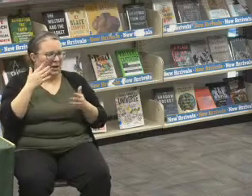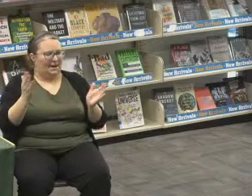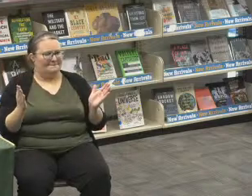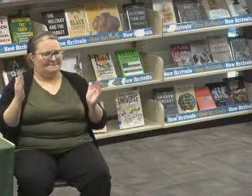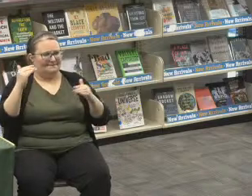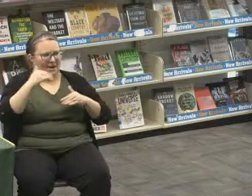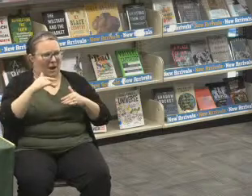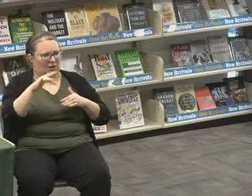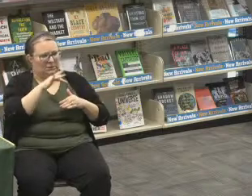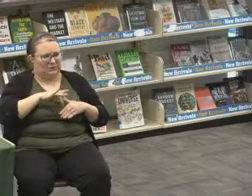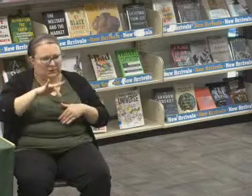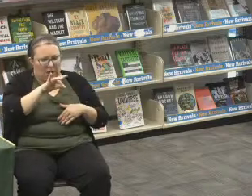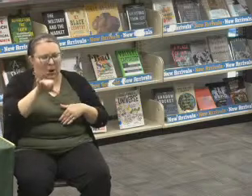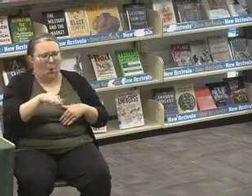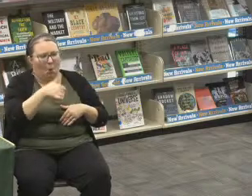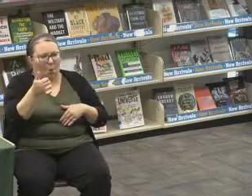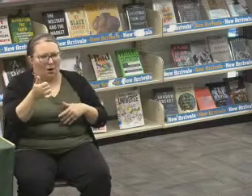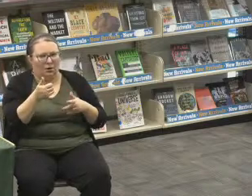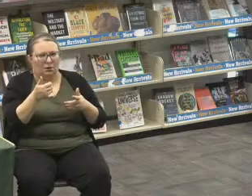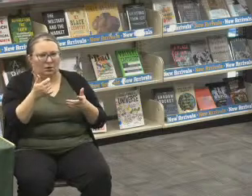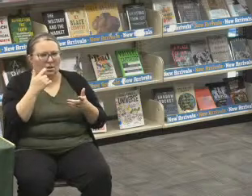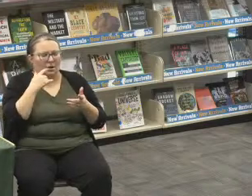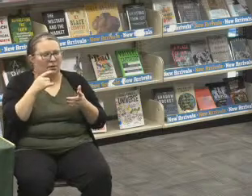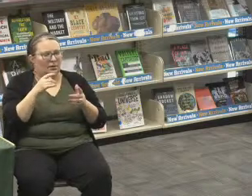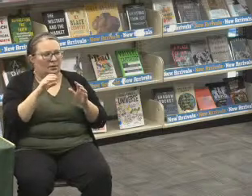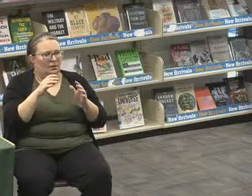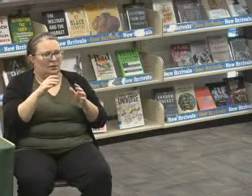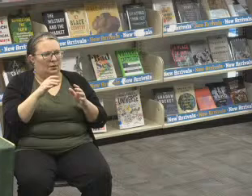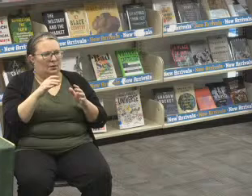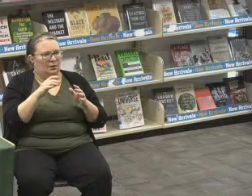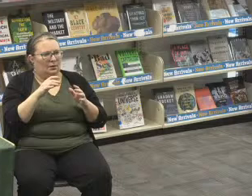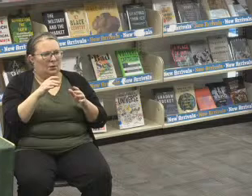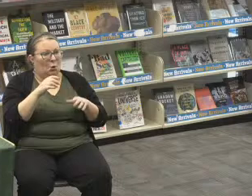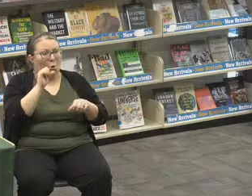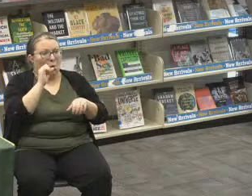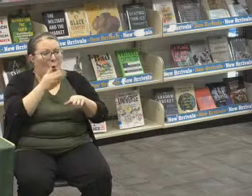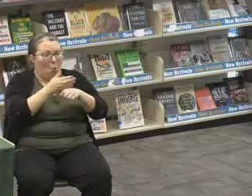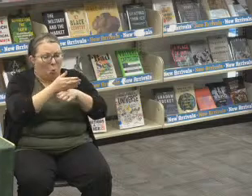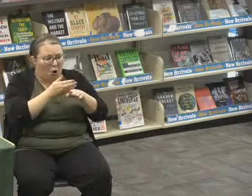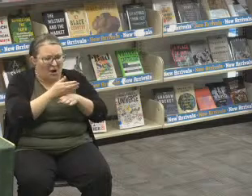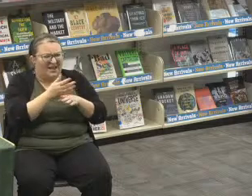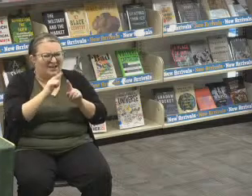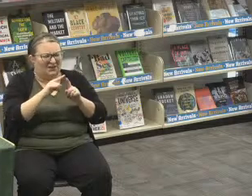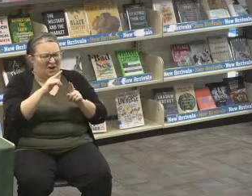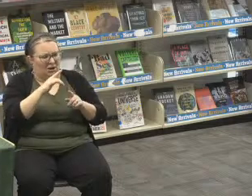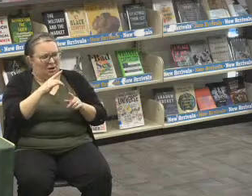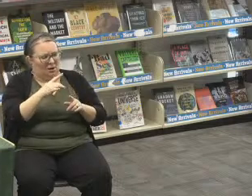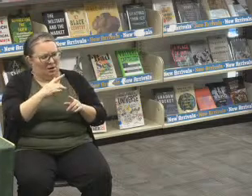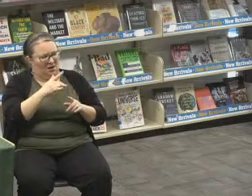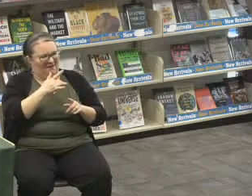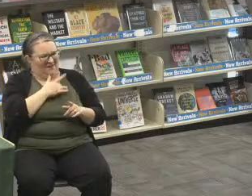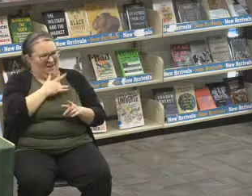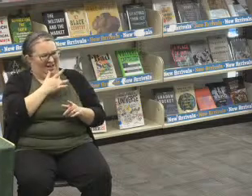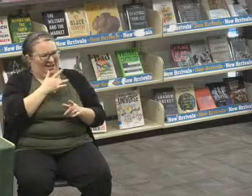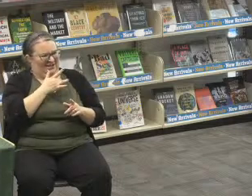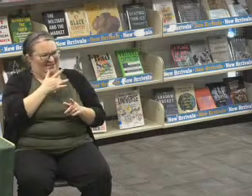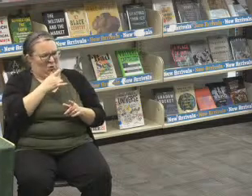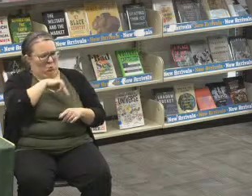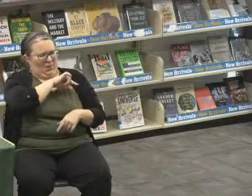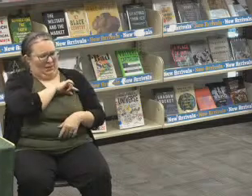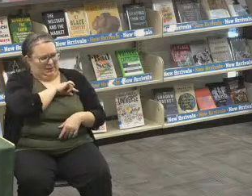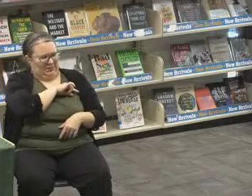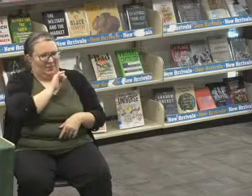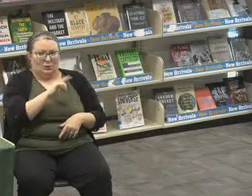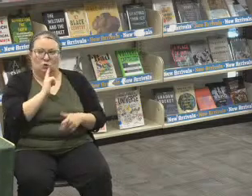or a piece of a stump of wood. Like there's qualities to it, and so actually this has been a